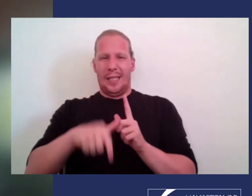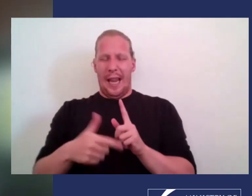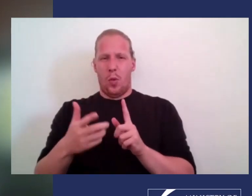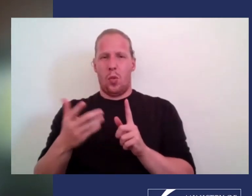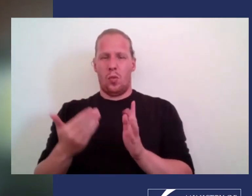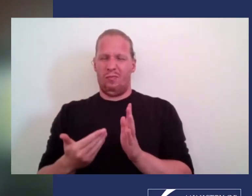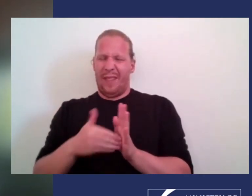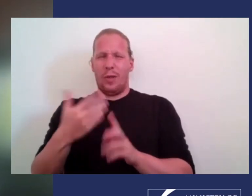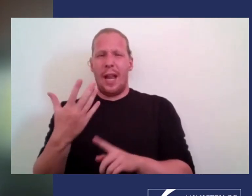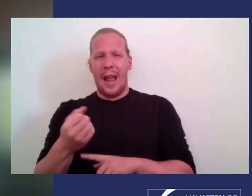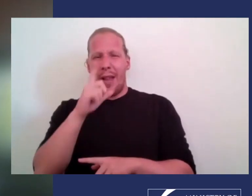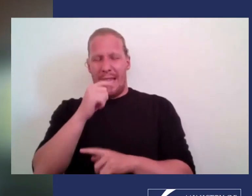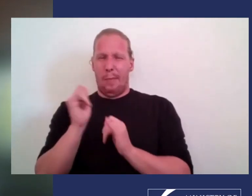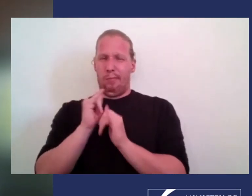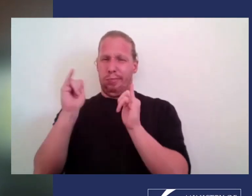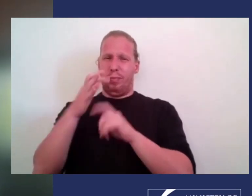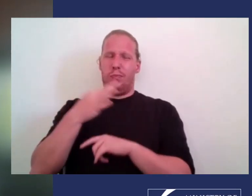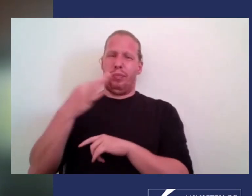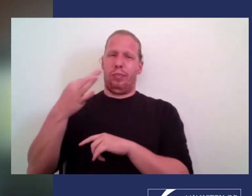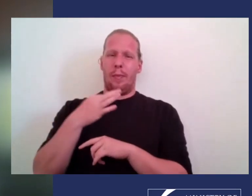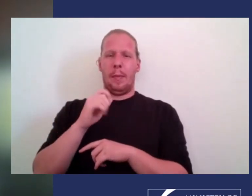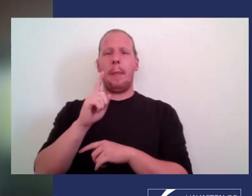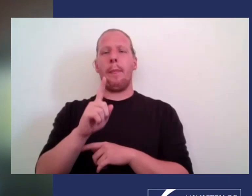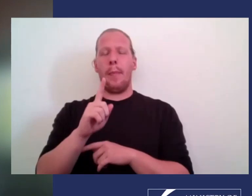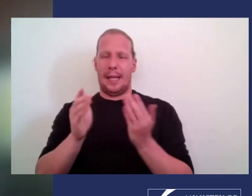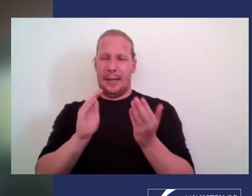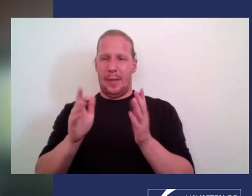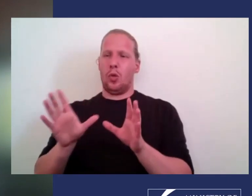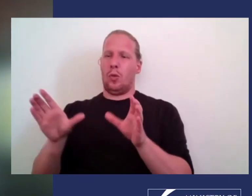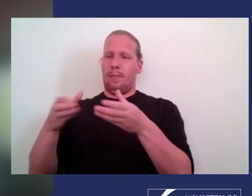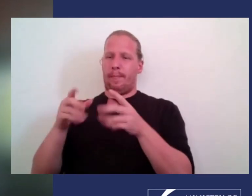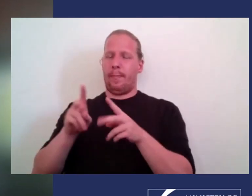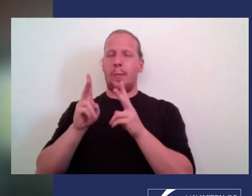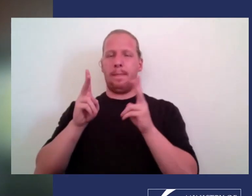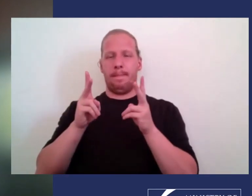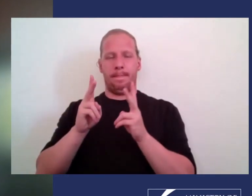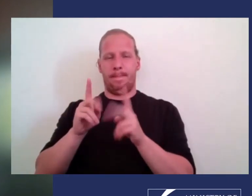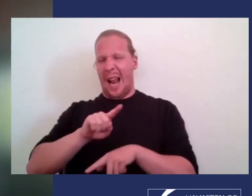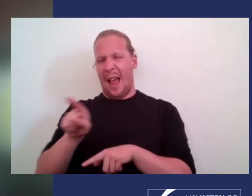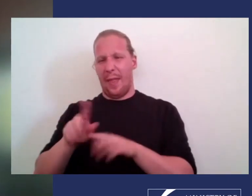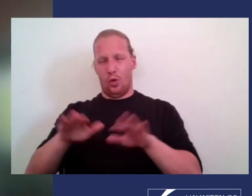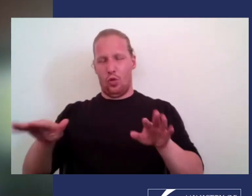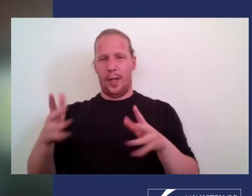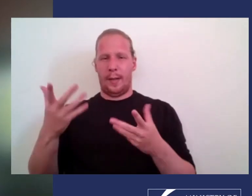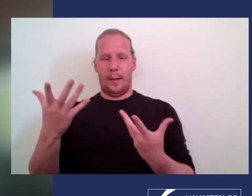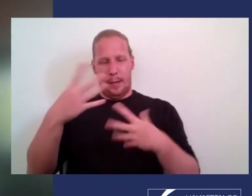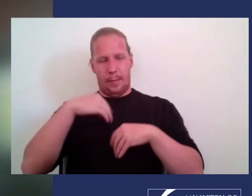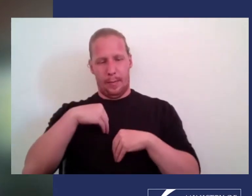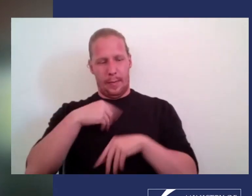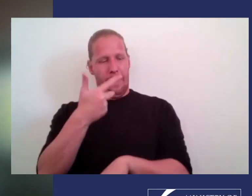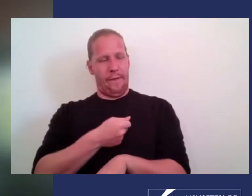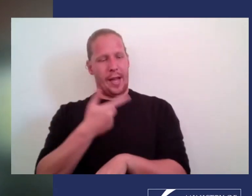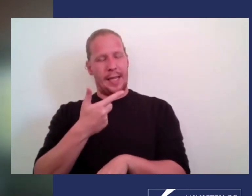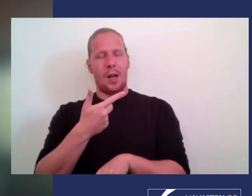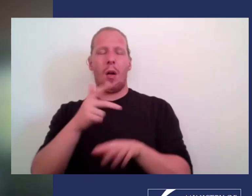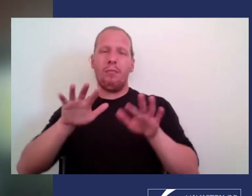children, not too bad, they're just a bit miserable for a few days at home. And we vaccinate children against rotavirus, and people don't